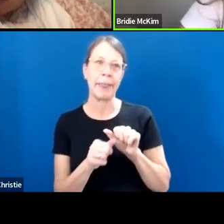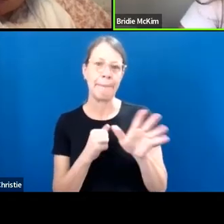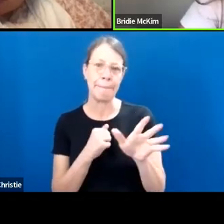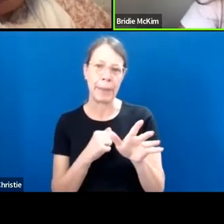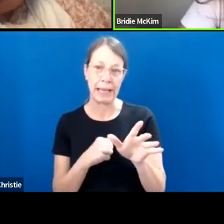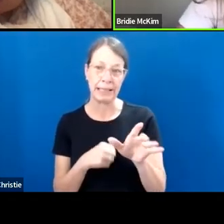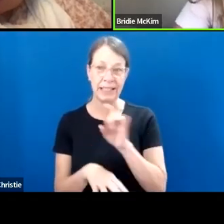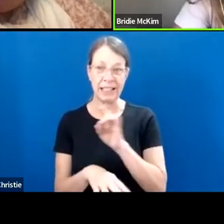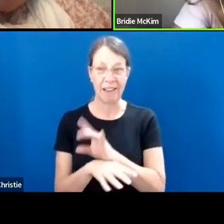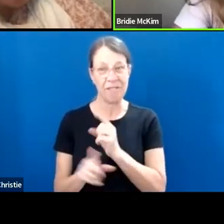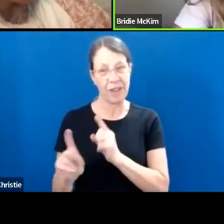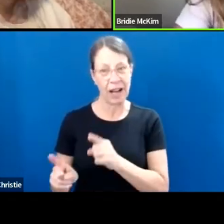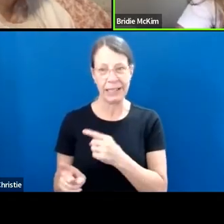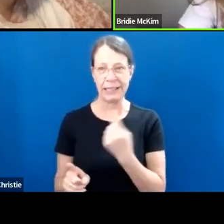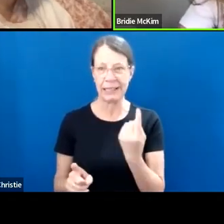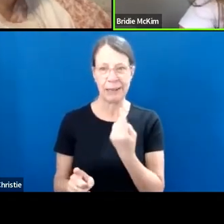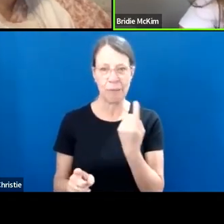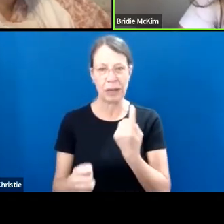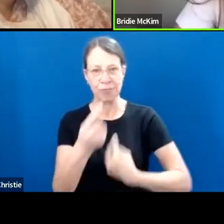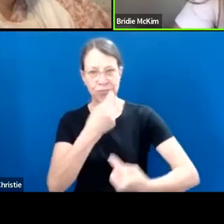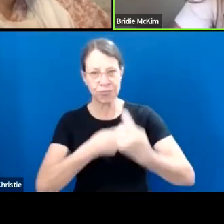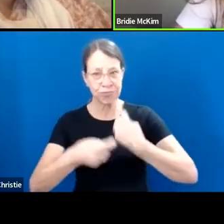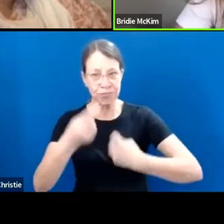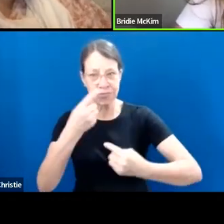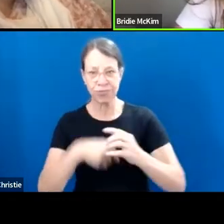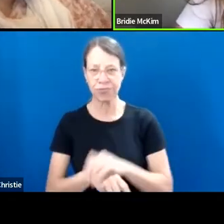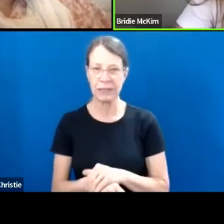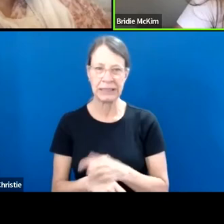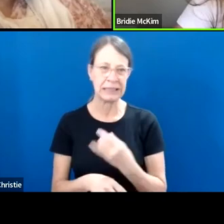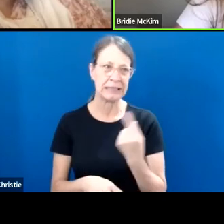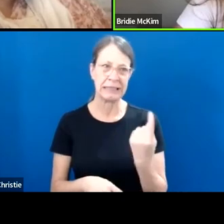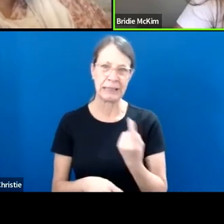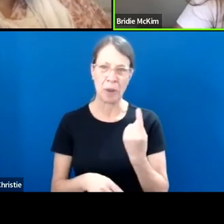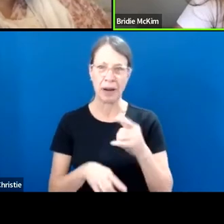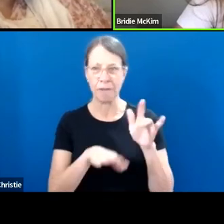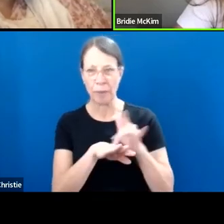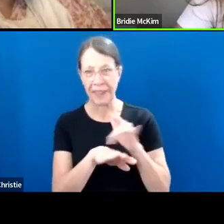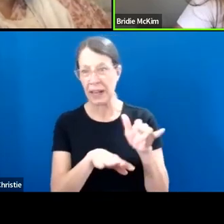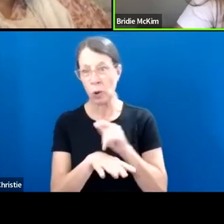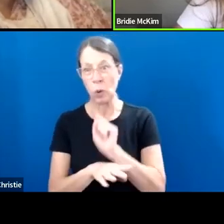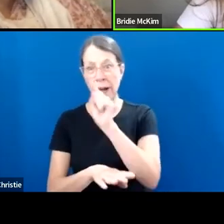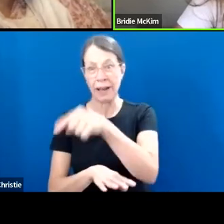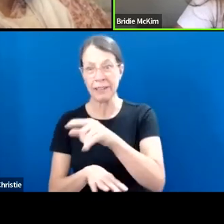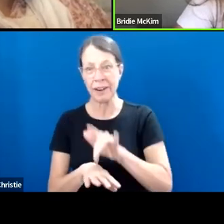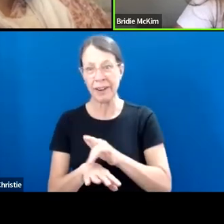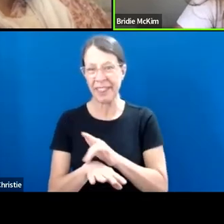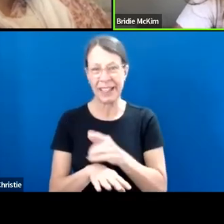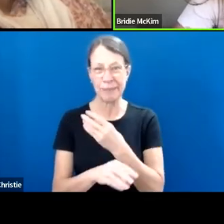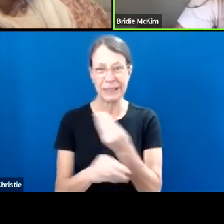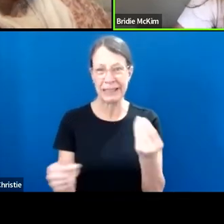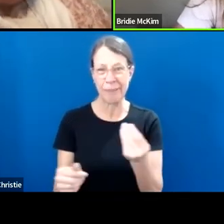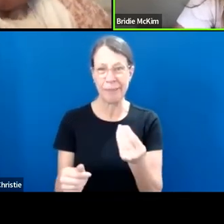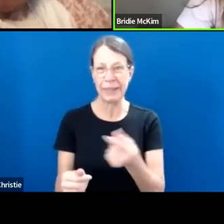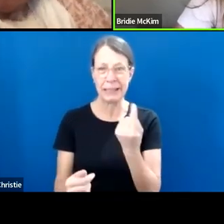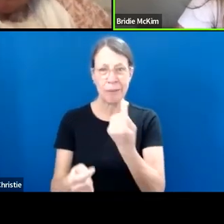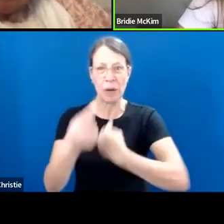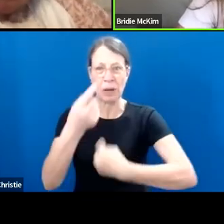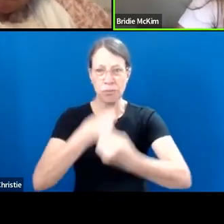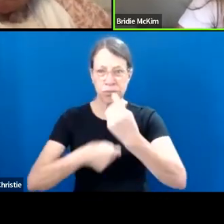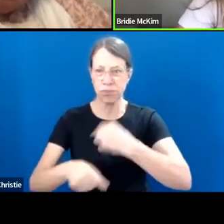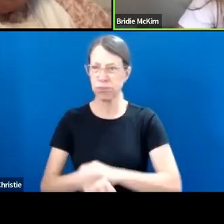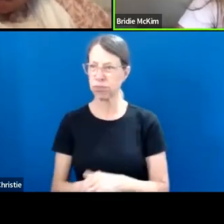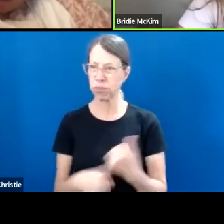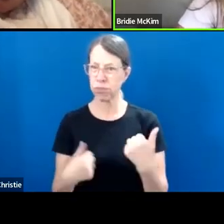received from anyone in the biz or outside the biz that has really you know, you've really found